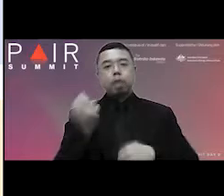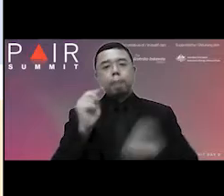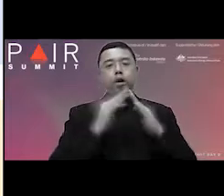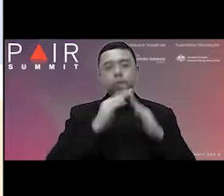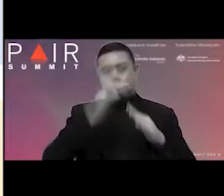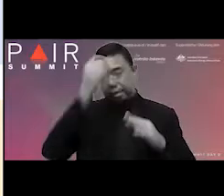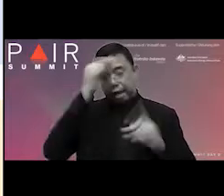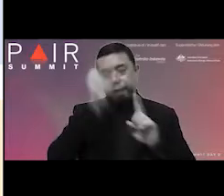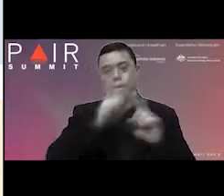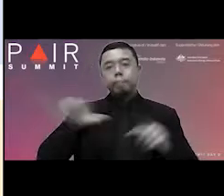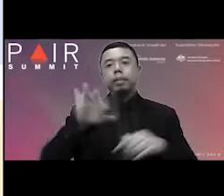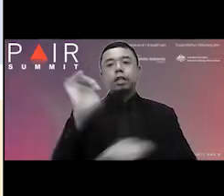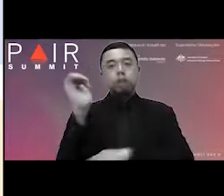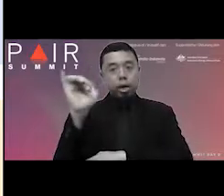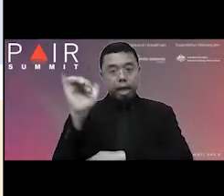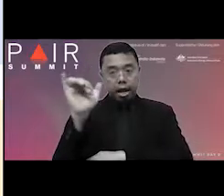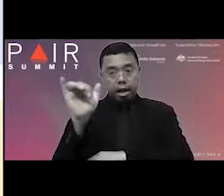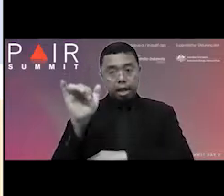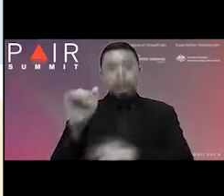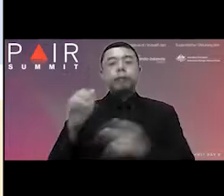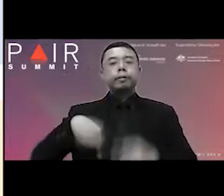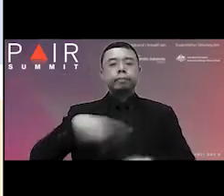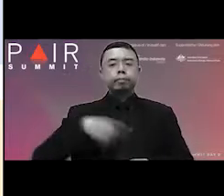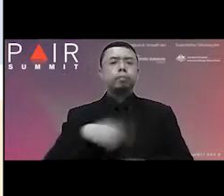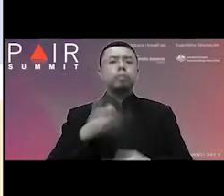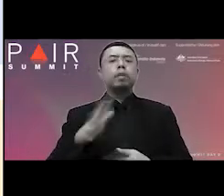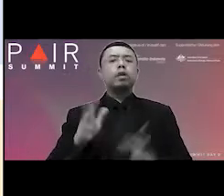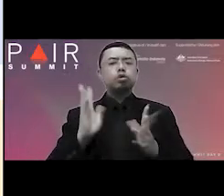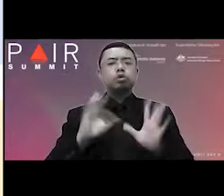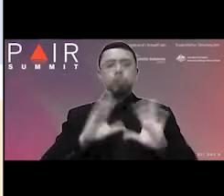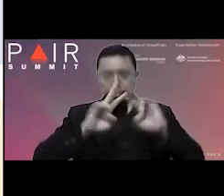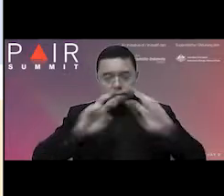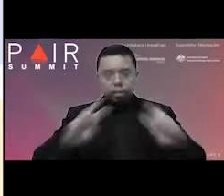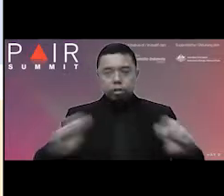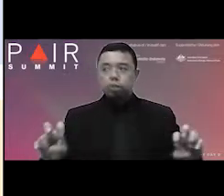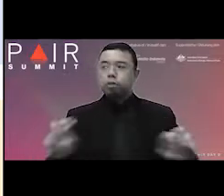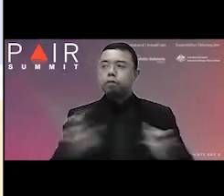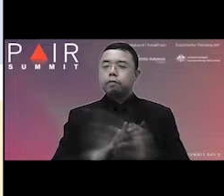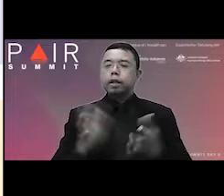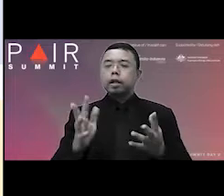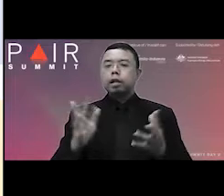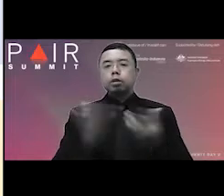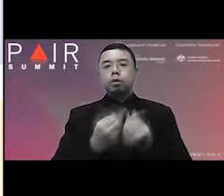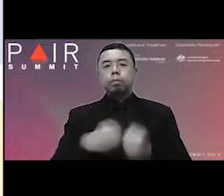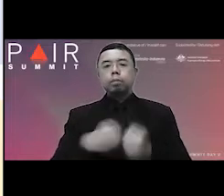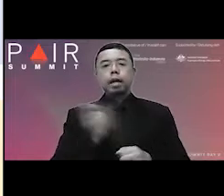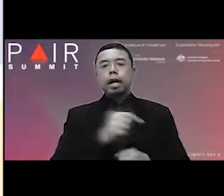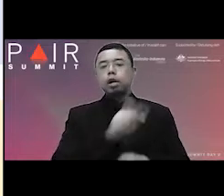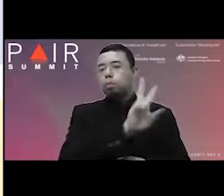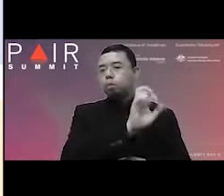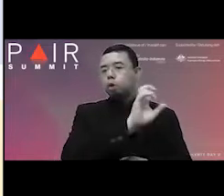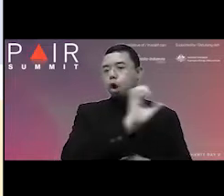And we actually ran the survey from the 20th of October until the 20th of November, 1